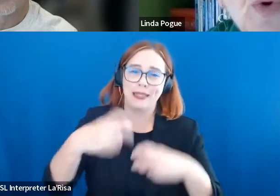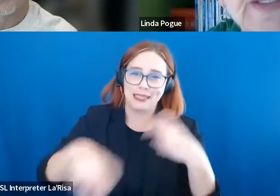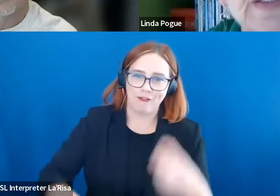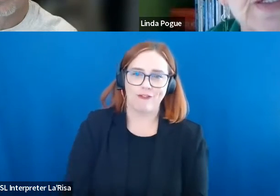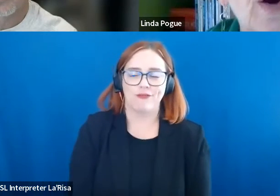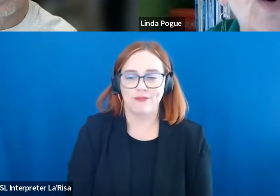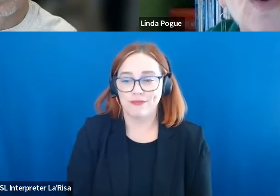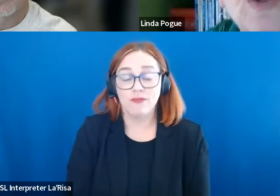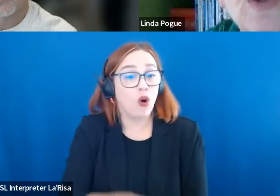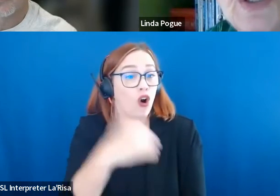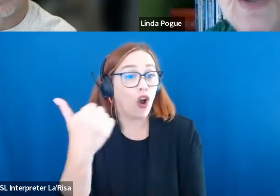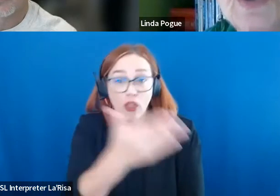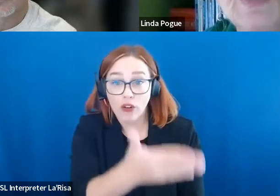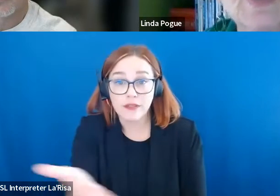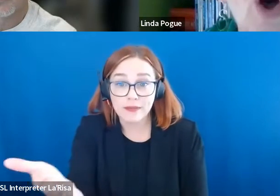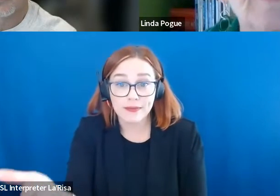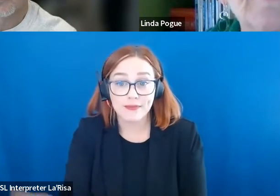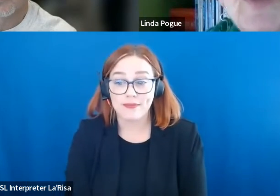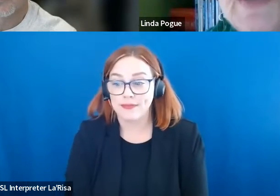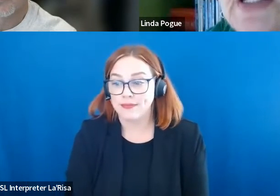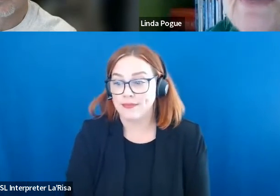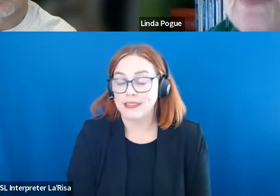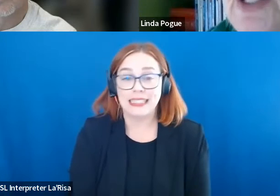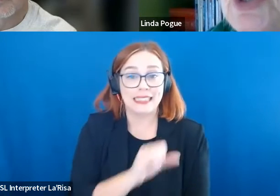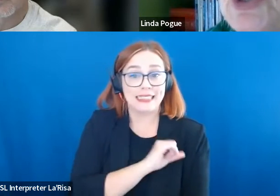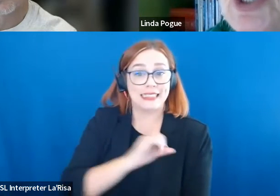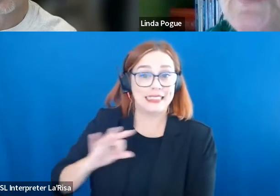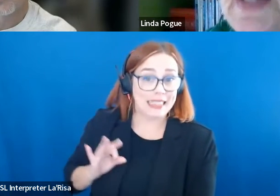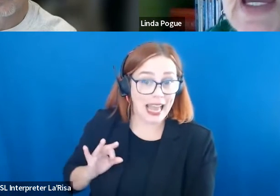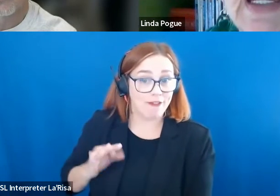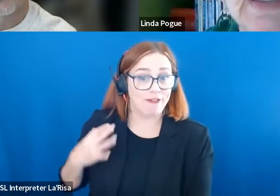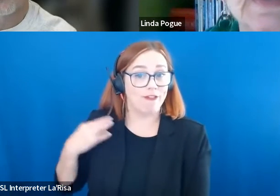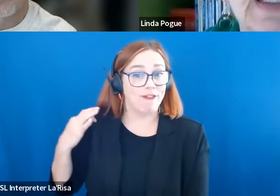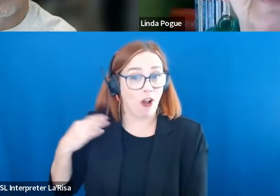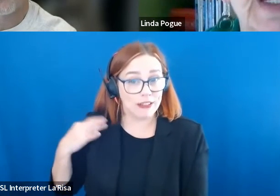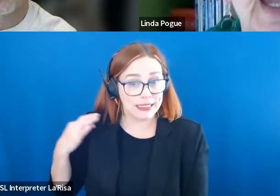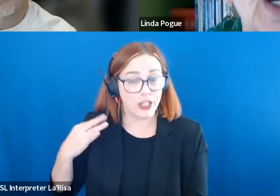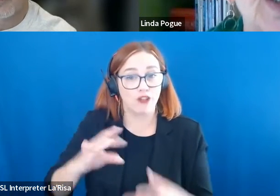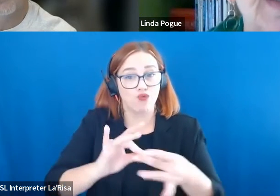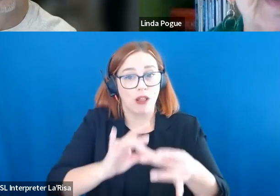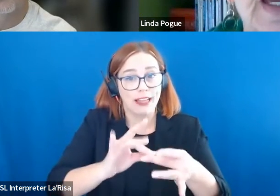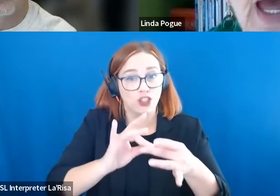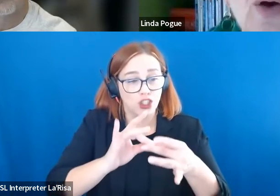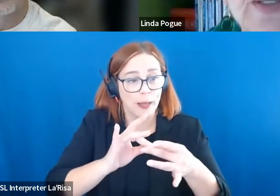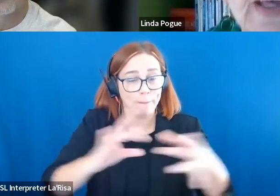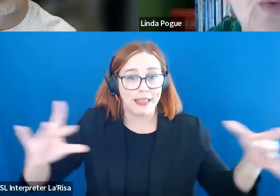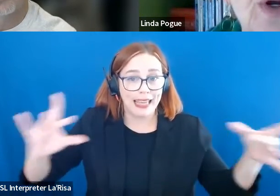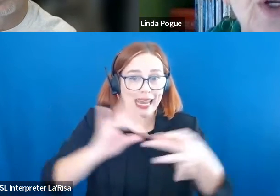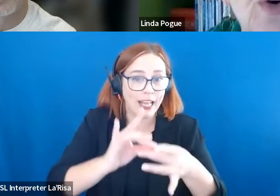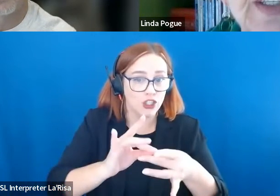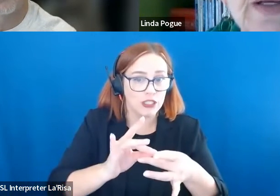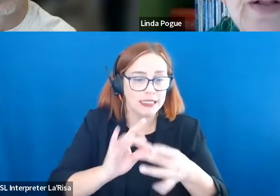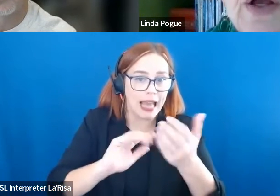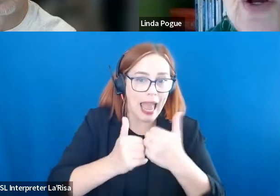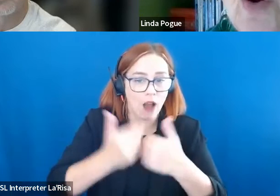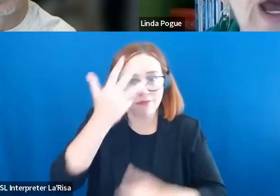Other thoughts on staff volunteer relationships and connections, and how does that work